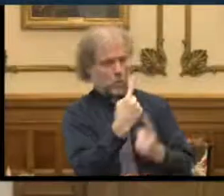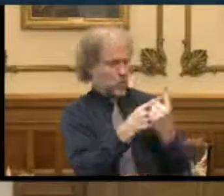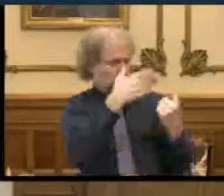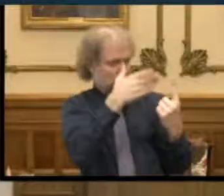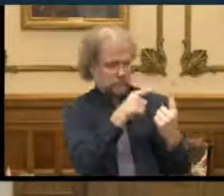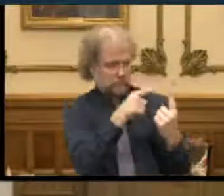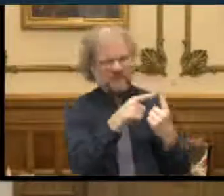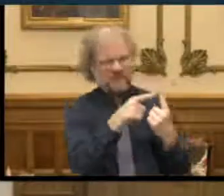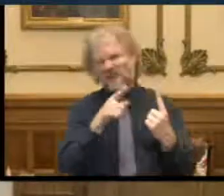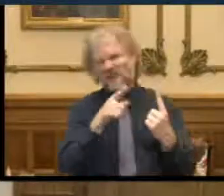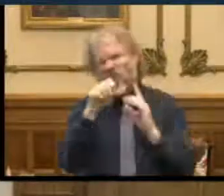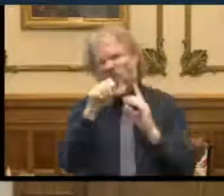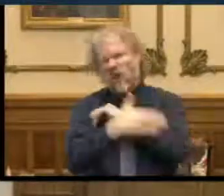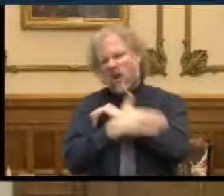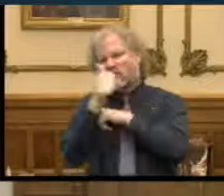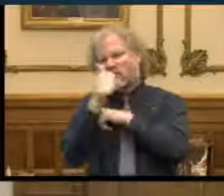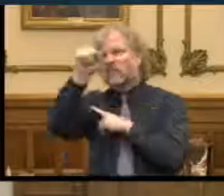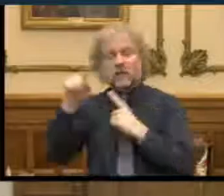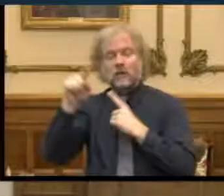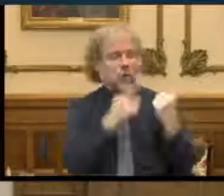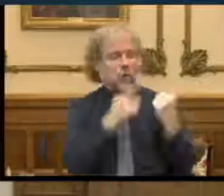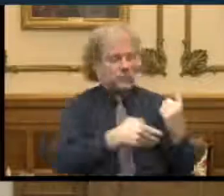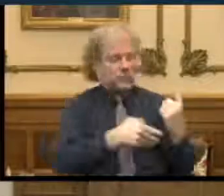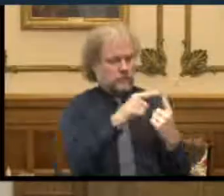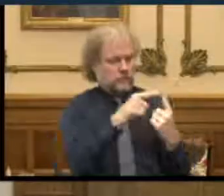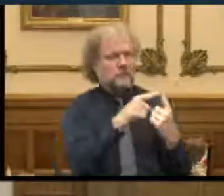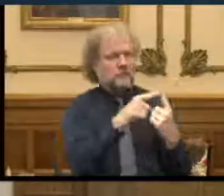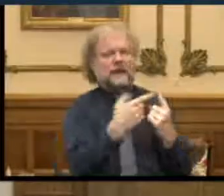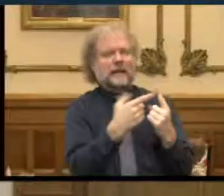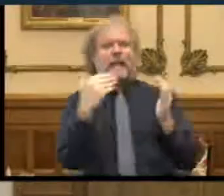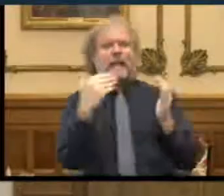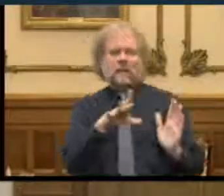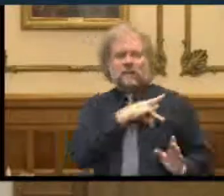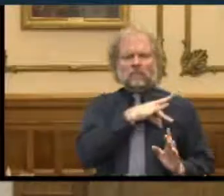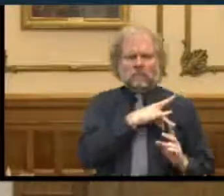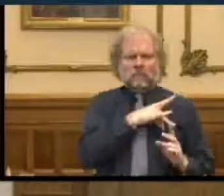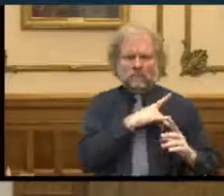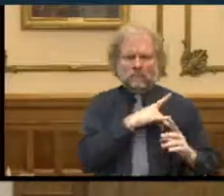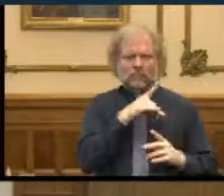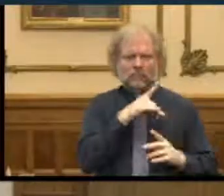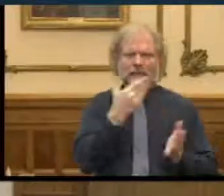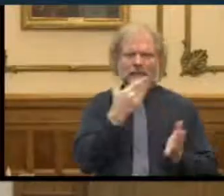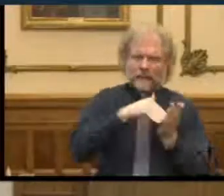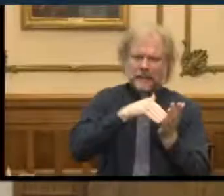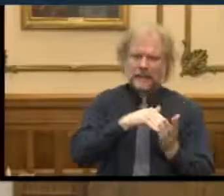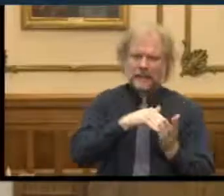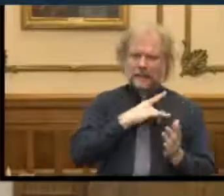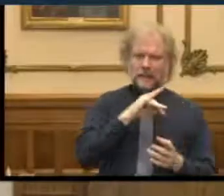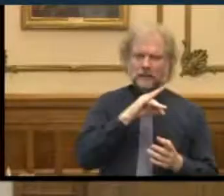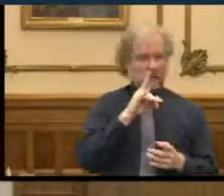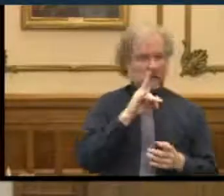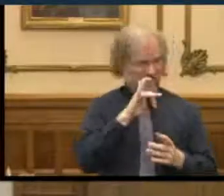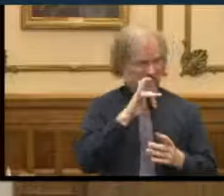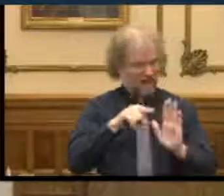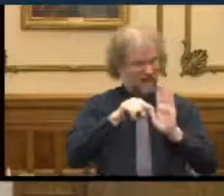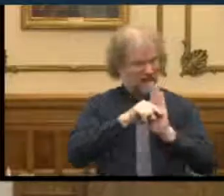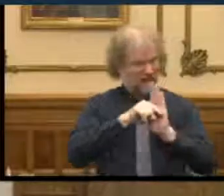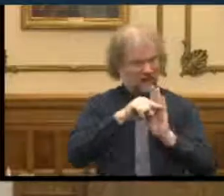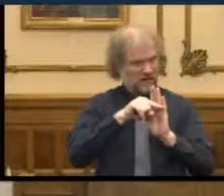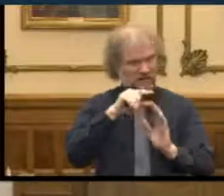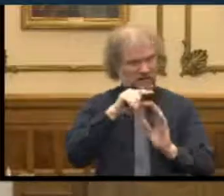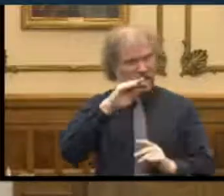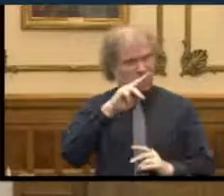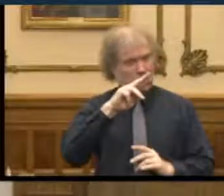this has happened in other countries, has been reinfected. Does that negate herd immunity as a